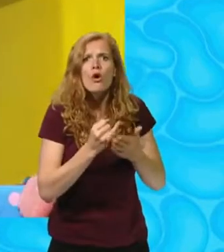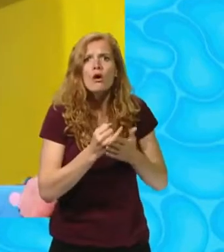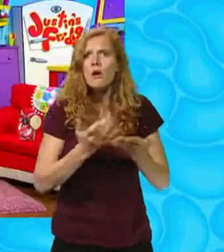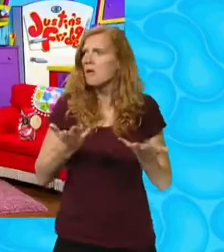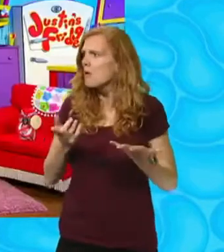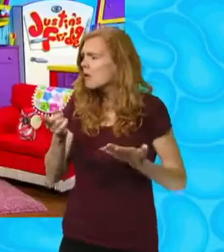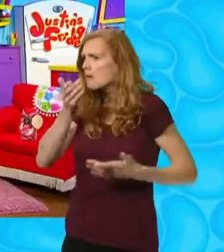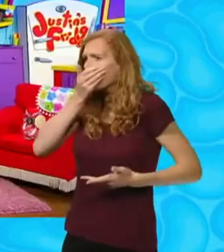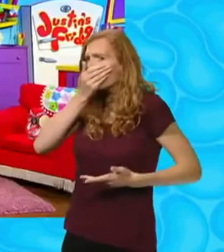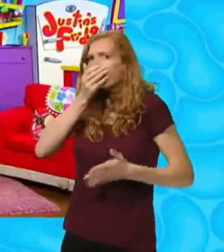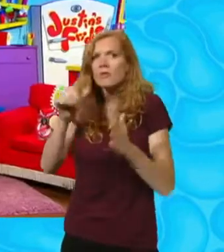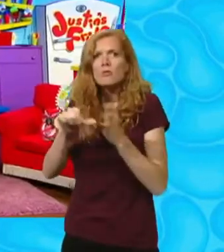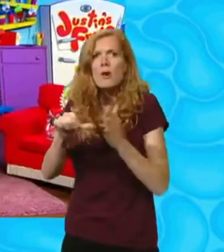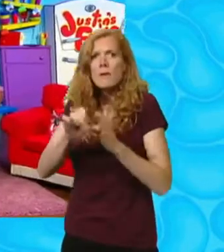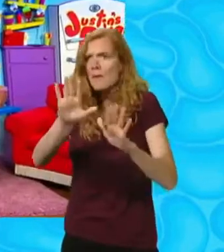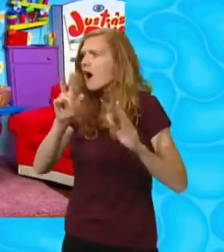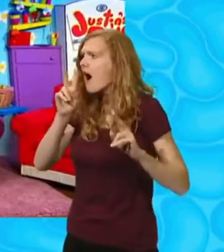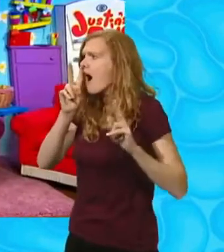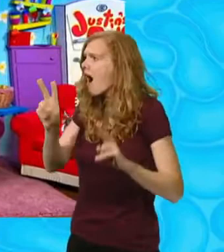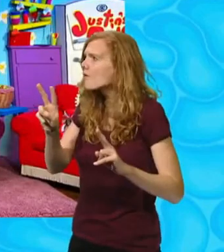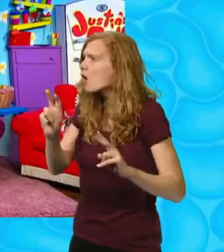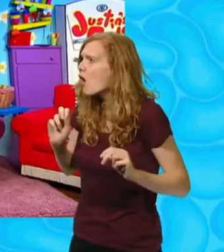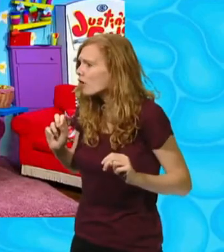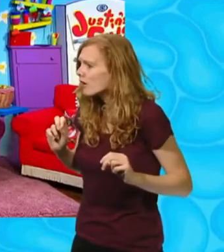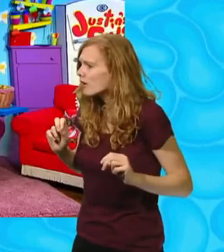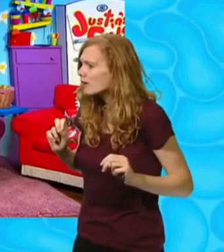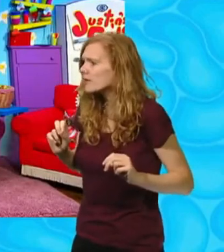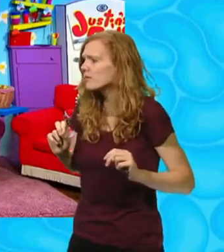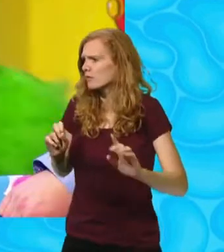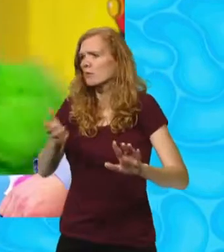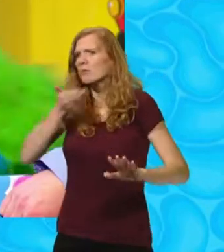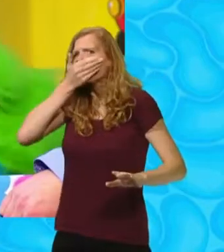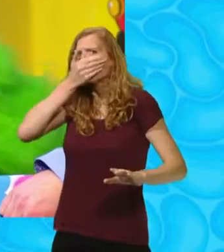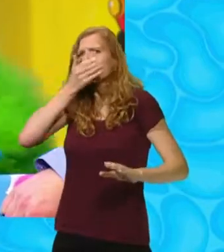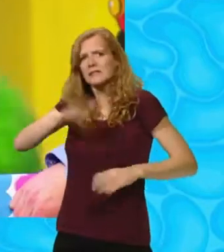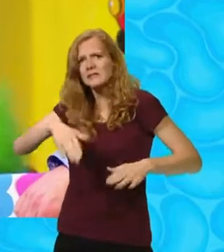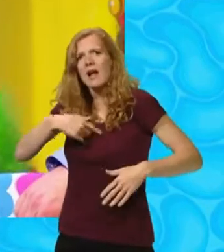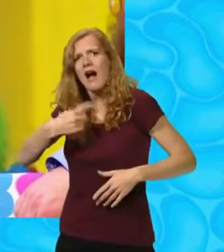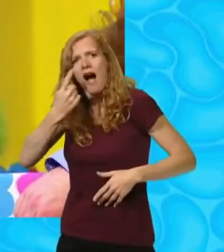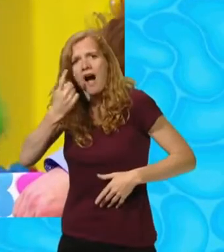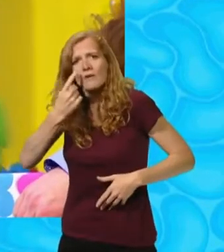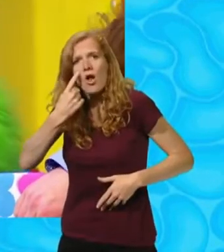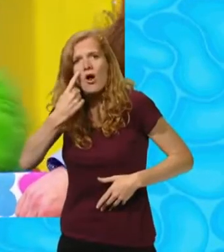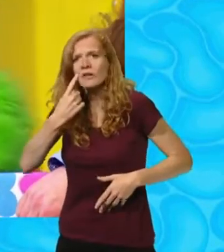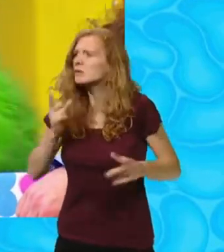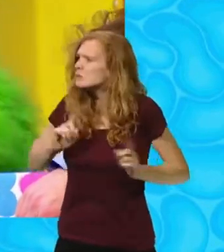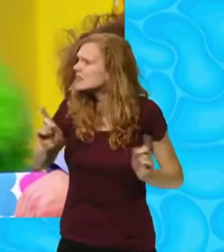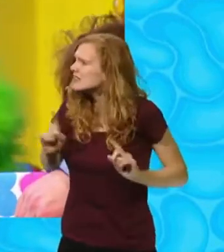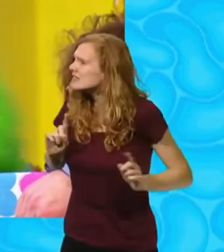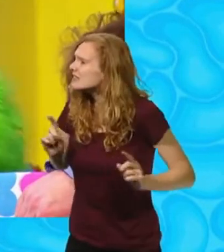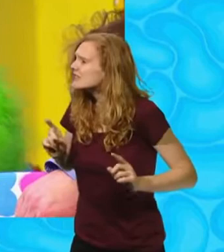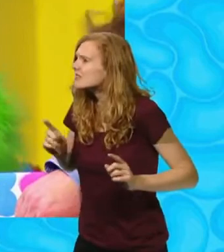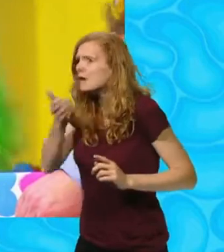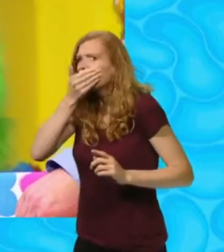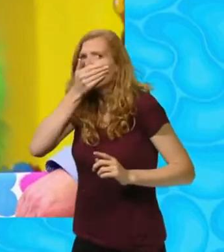her mouth, Robert. Should we have a look? Little Monster, why don't you take your hand down so we can see what the matter is? Yes. What is it?